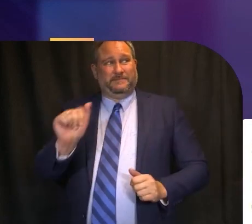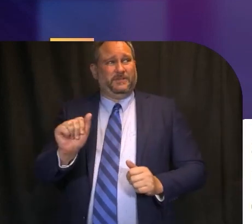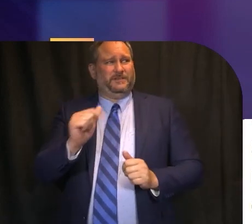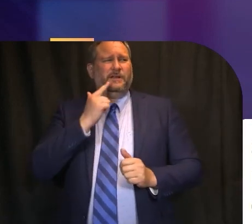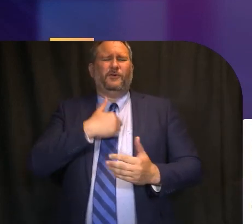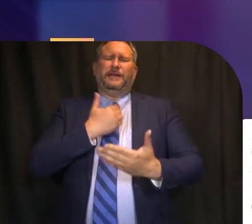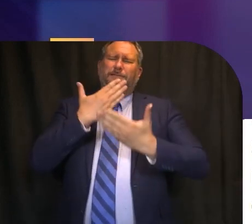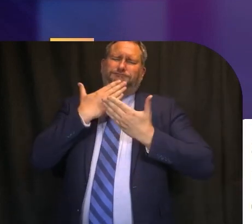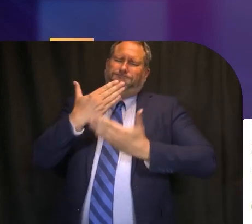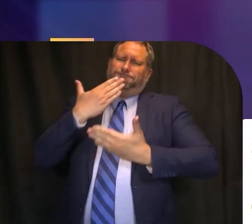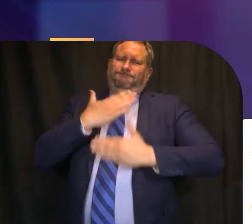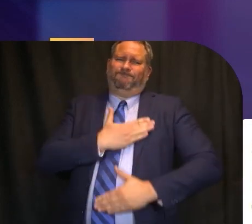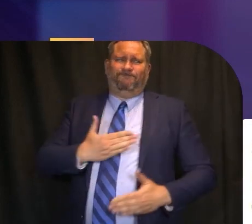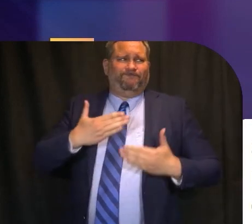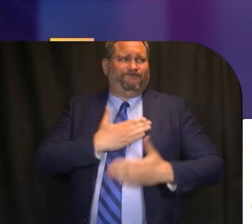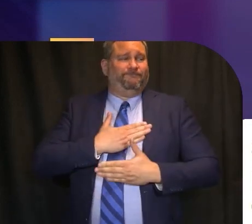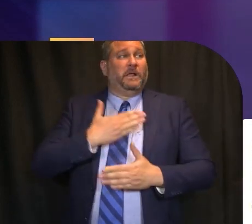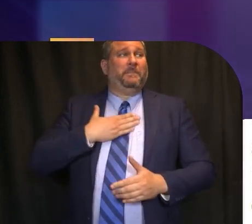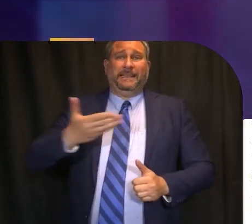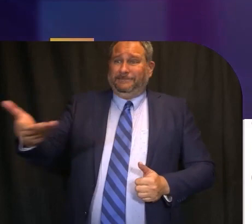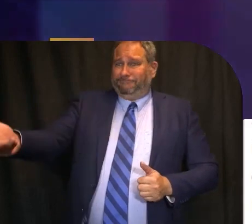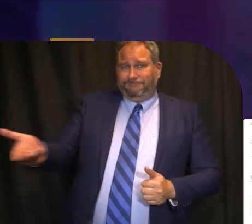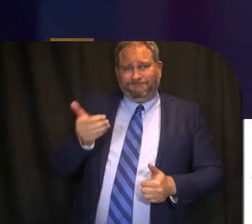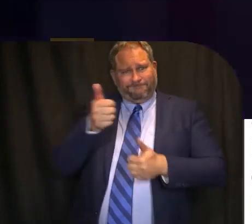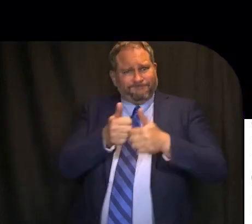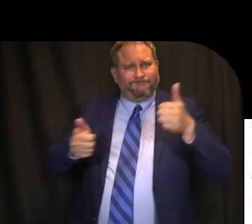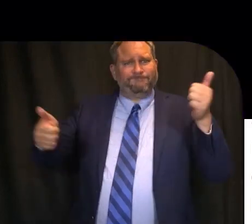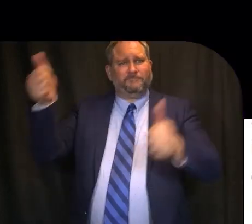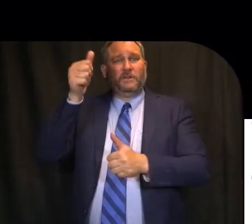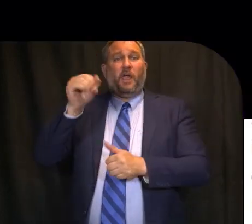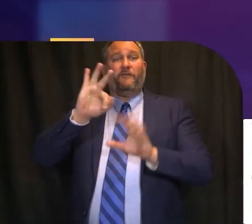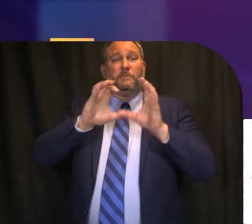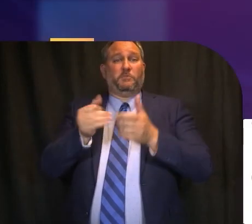Department of Transportation, Pete Buttigieg.